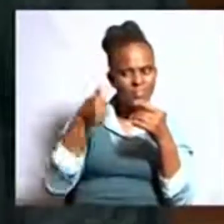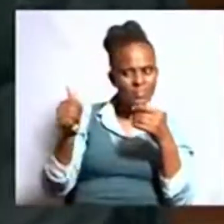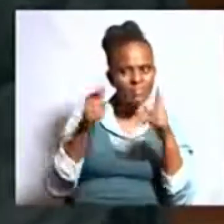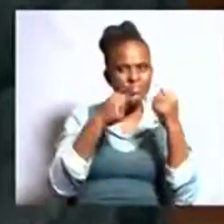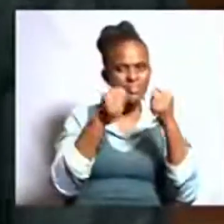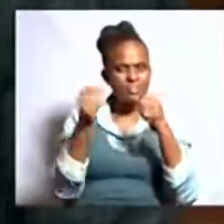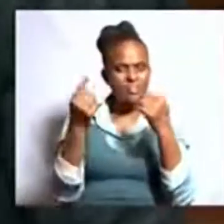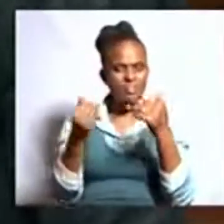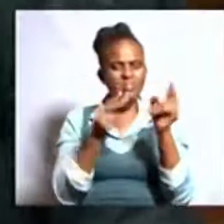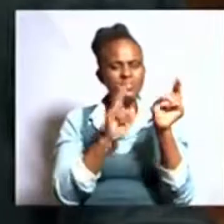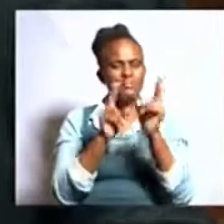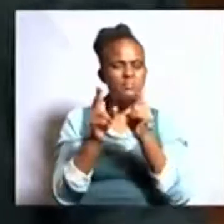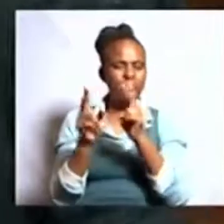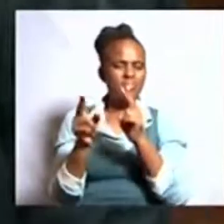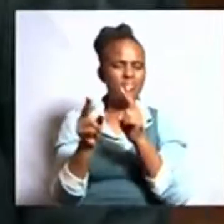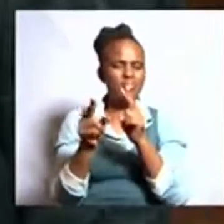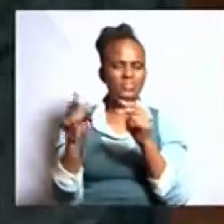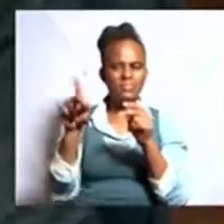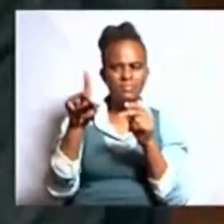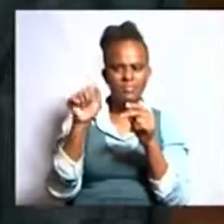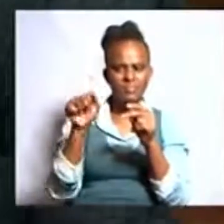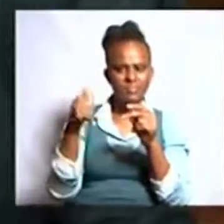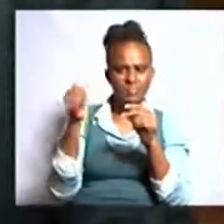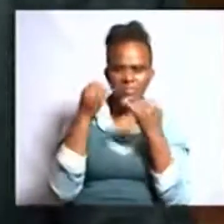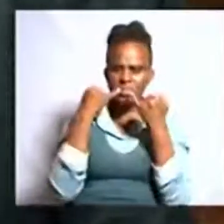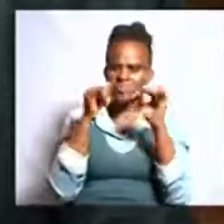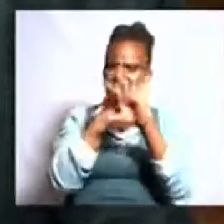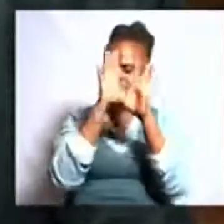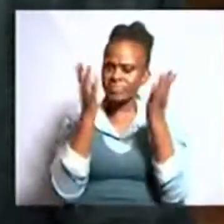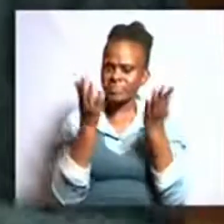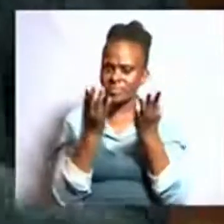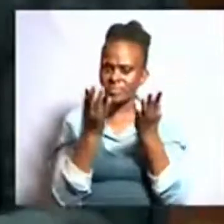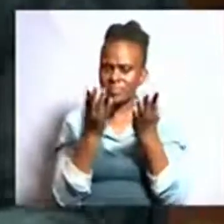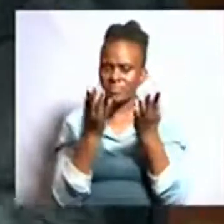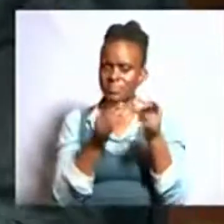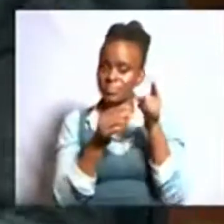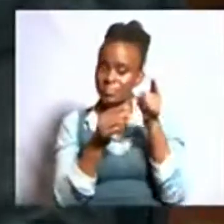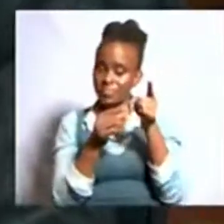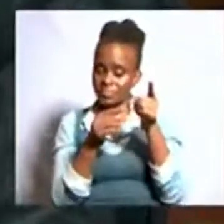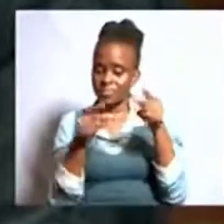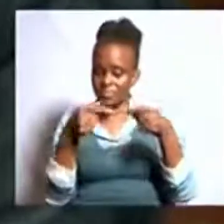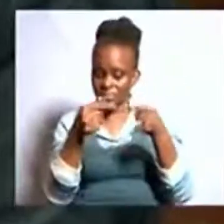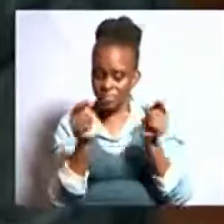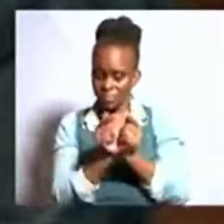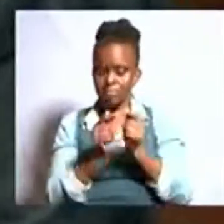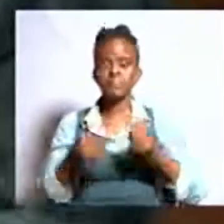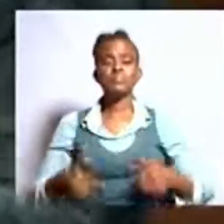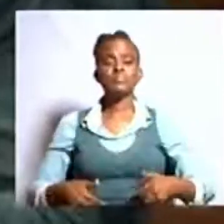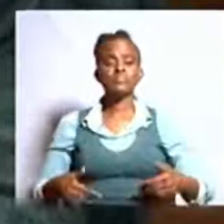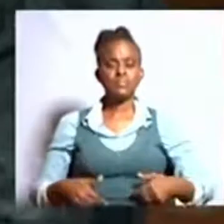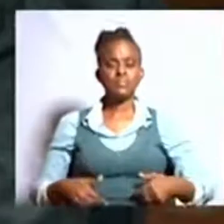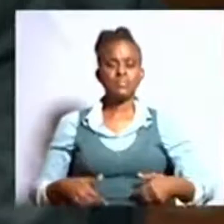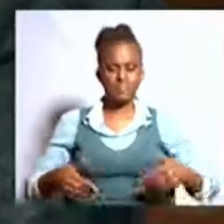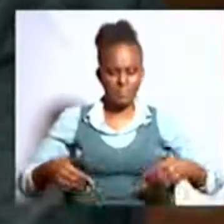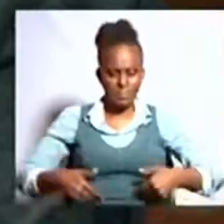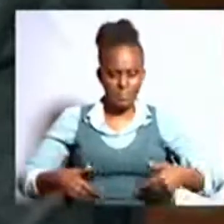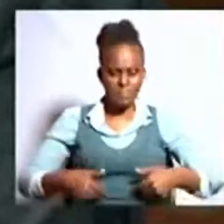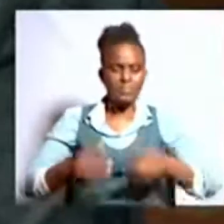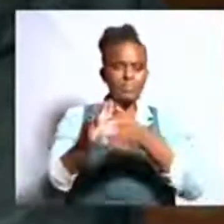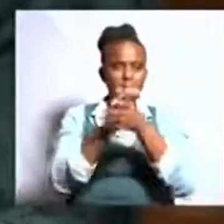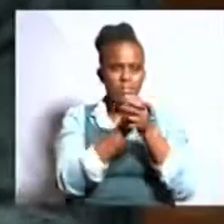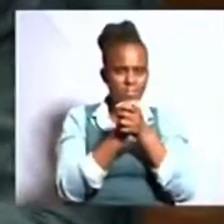give to the PS, they are misleading him. These are youth groups, youth